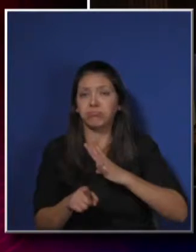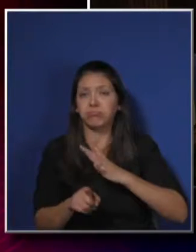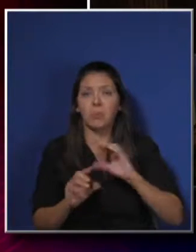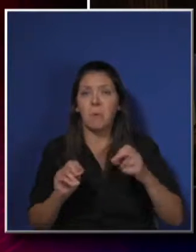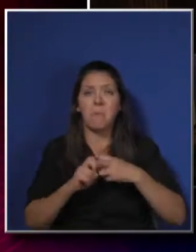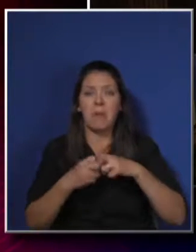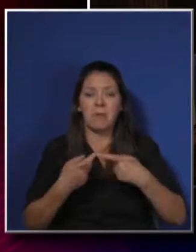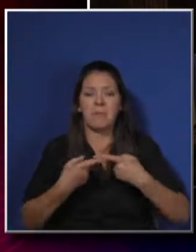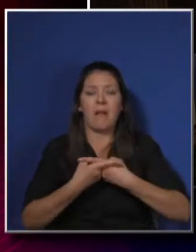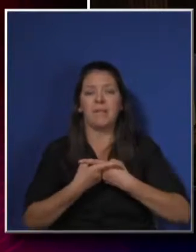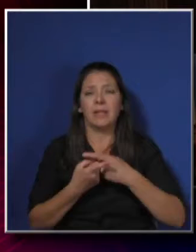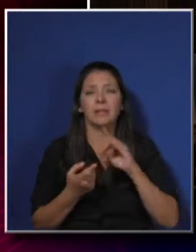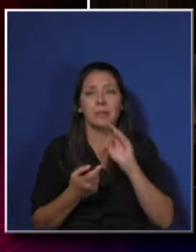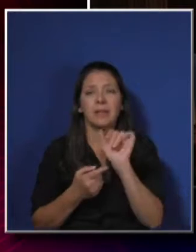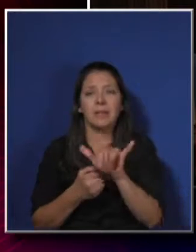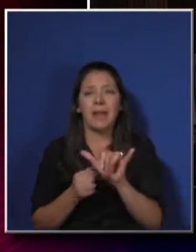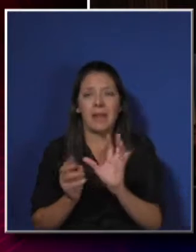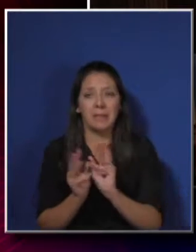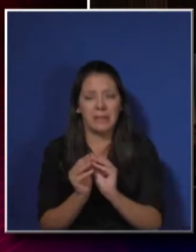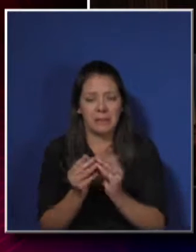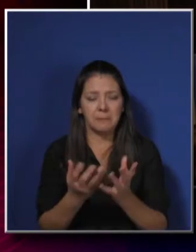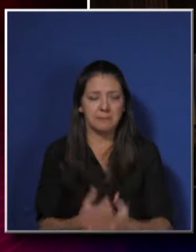is